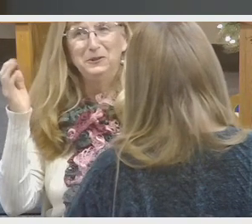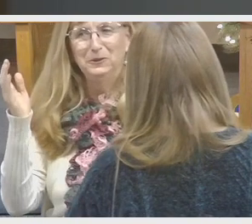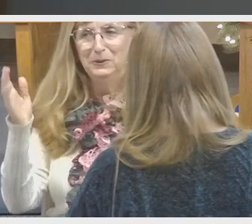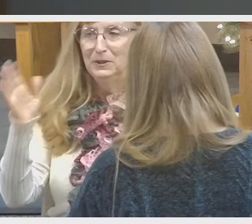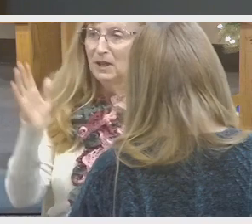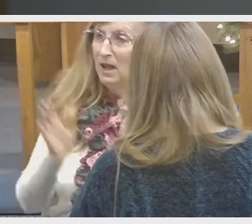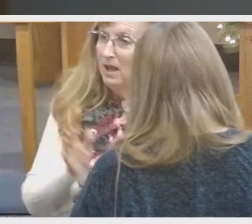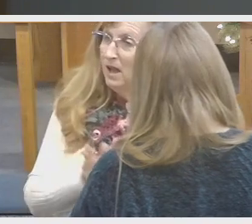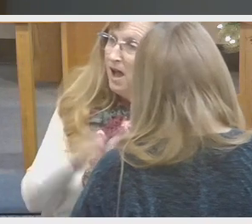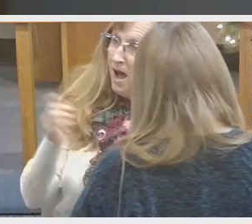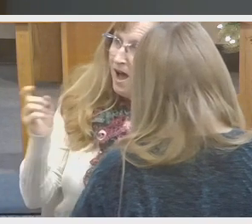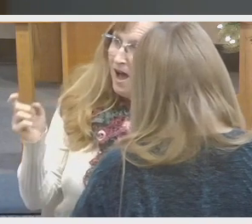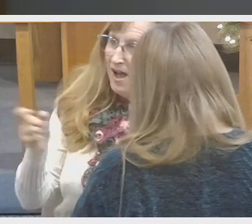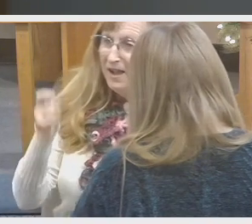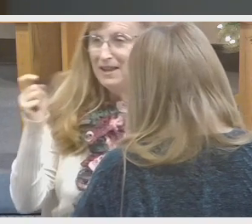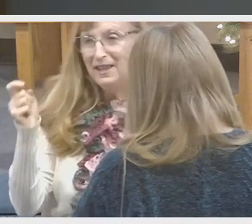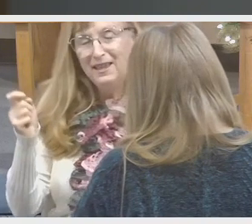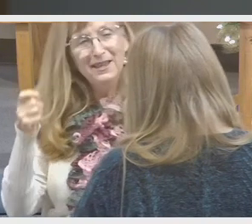Alleluia.